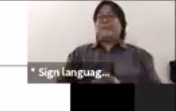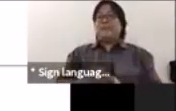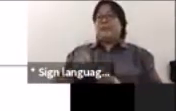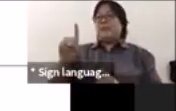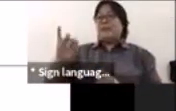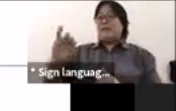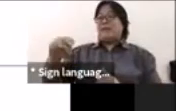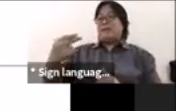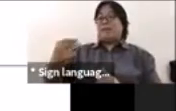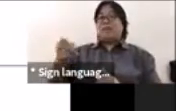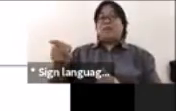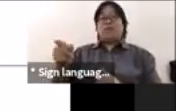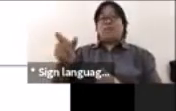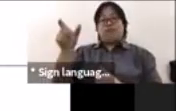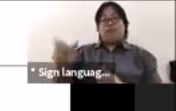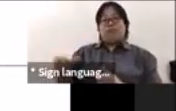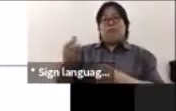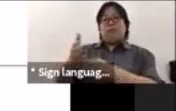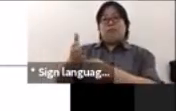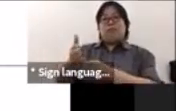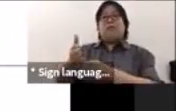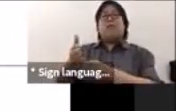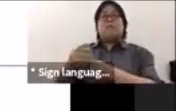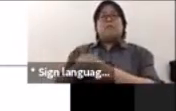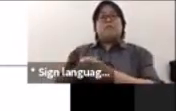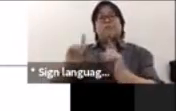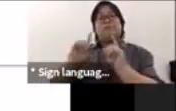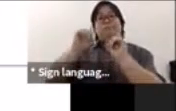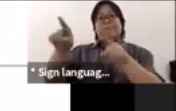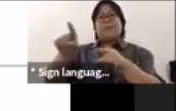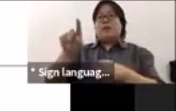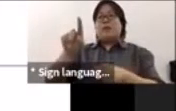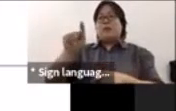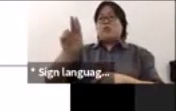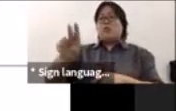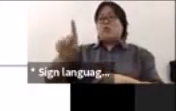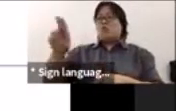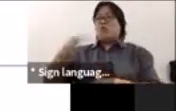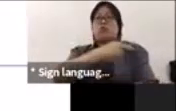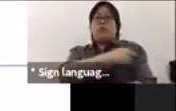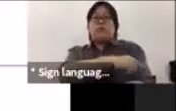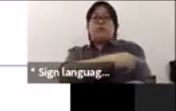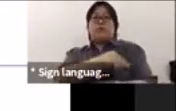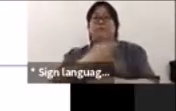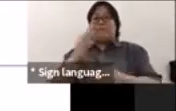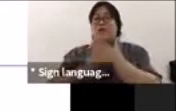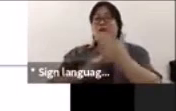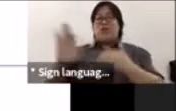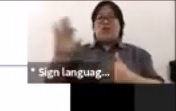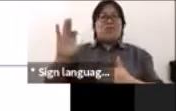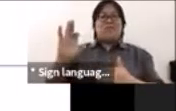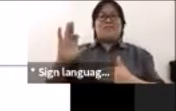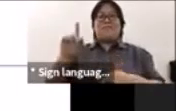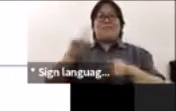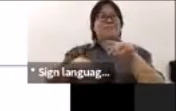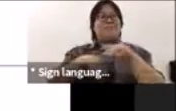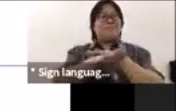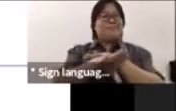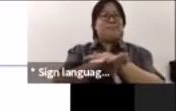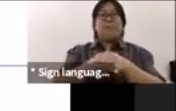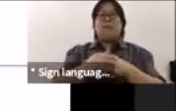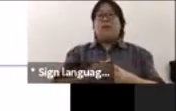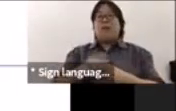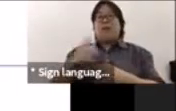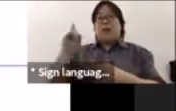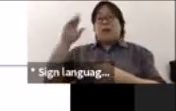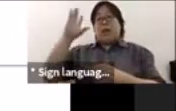that at Tuyu Hospital, some toilets are inaccessible for wheelchair users. One time, my husband had